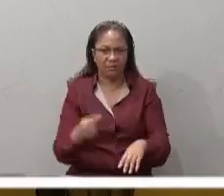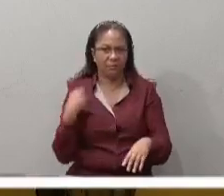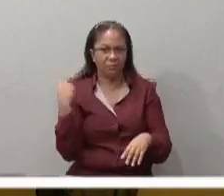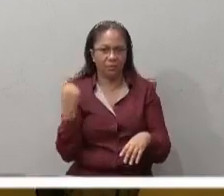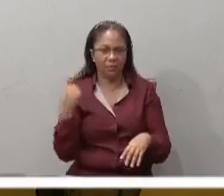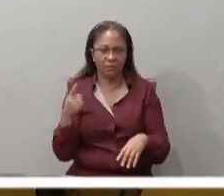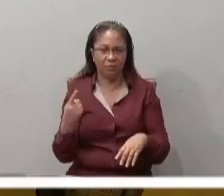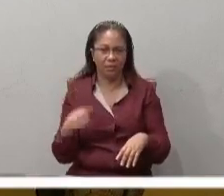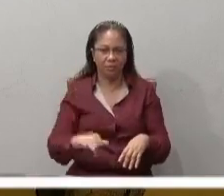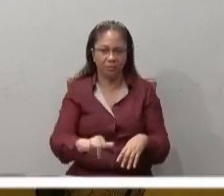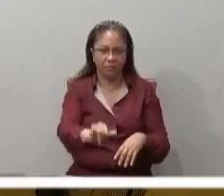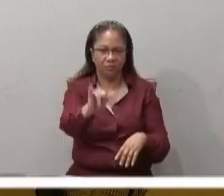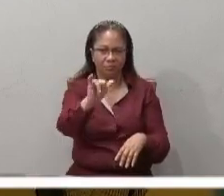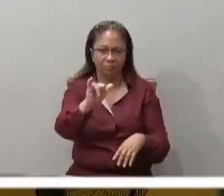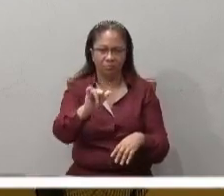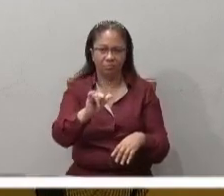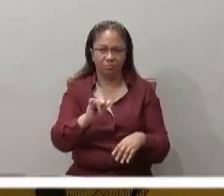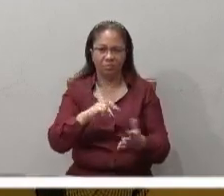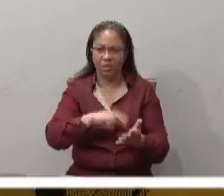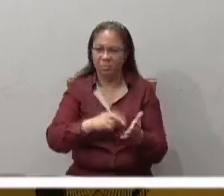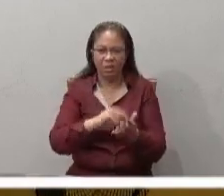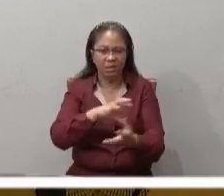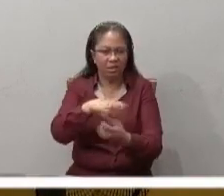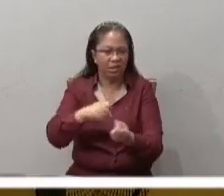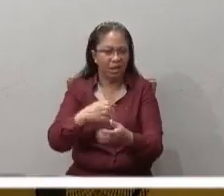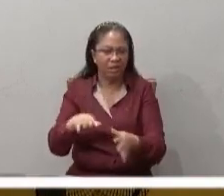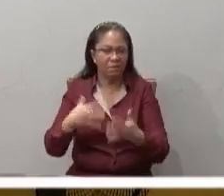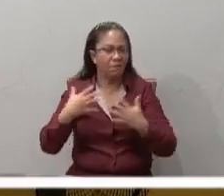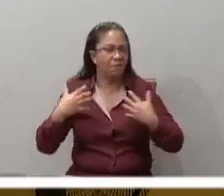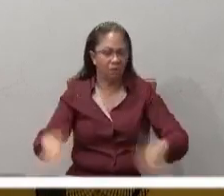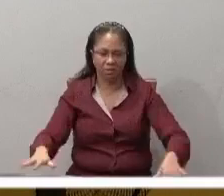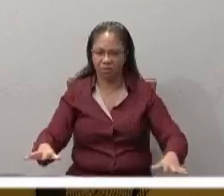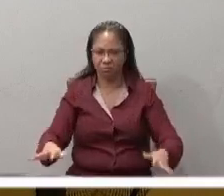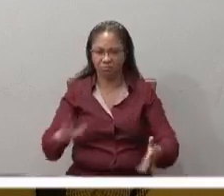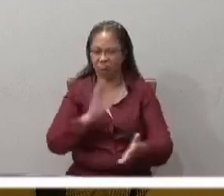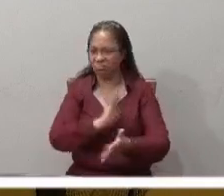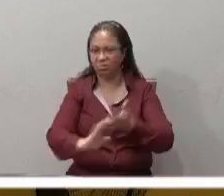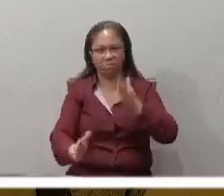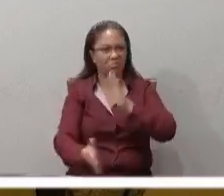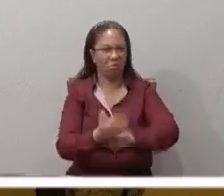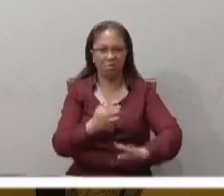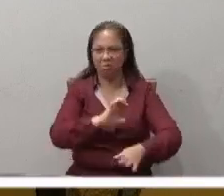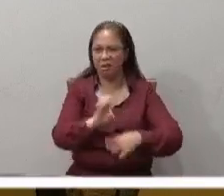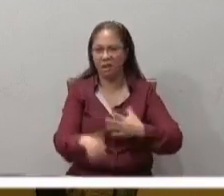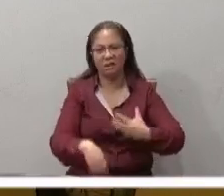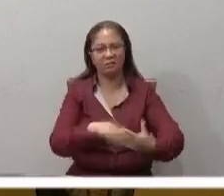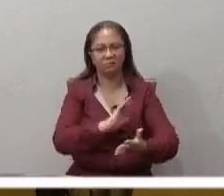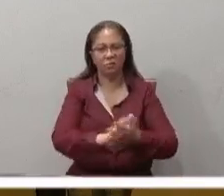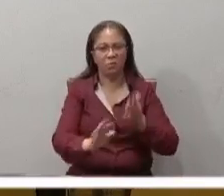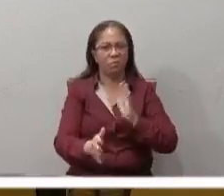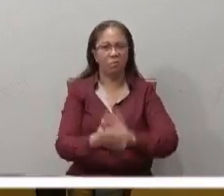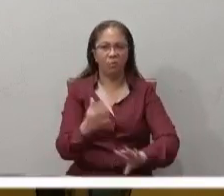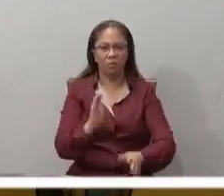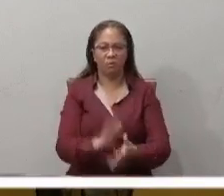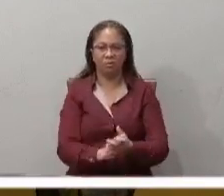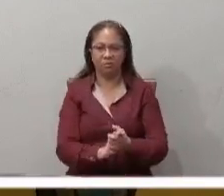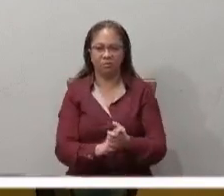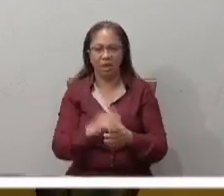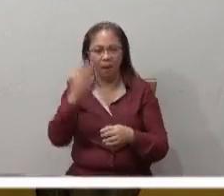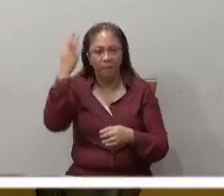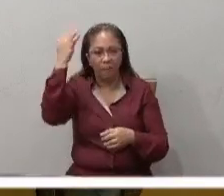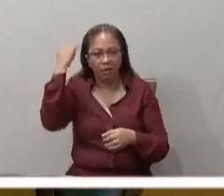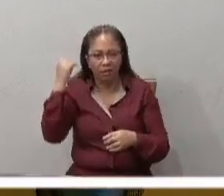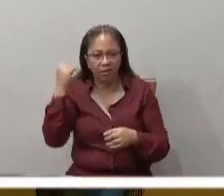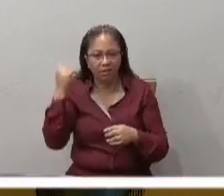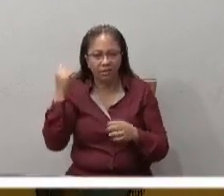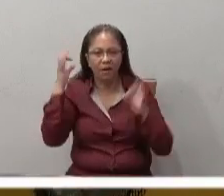digest it, so it will be no more. The death comes to an end because of this banquet,